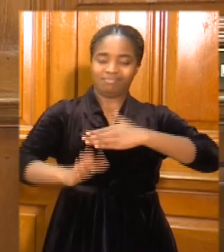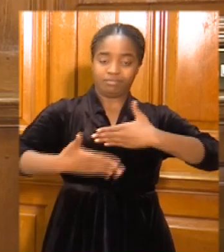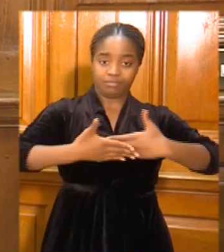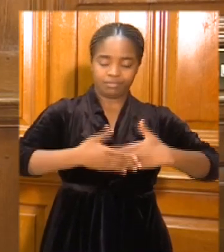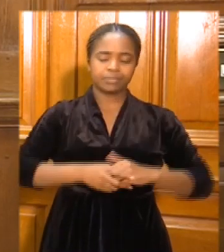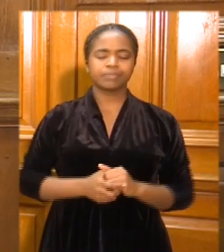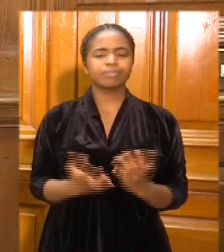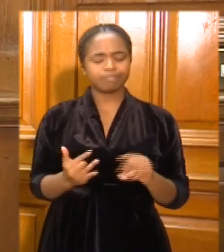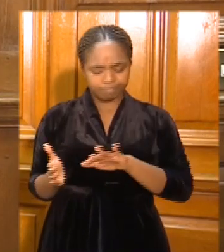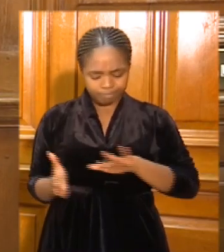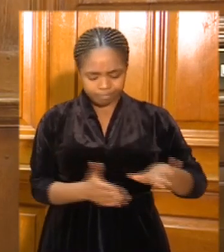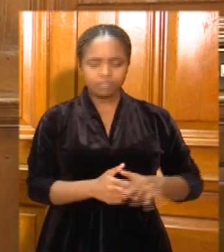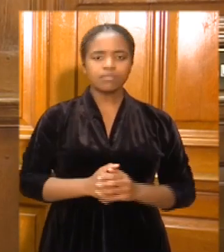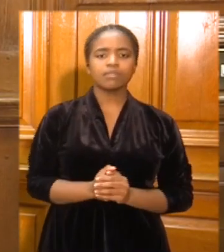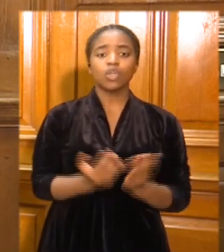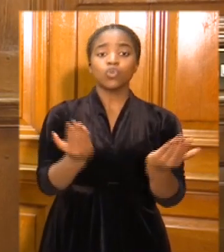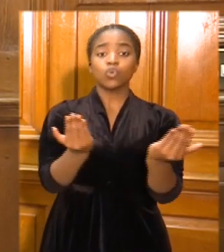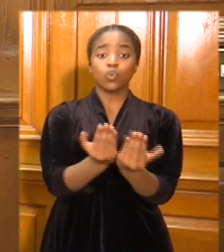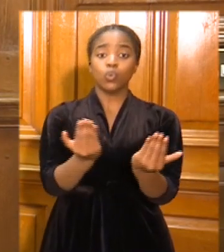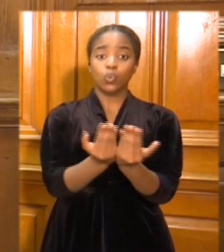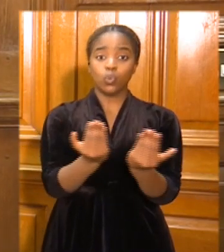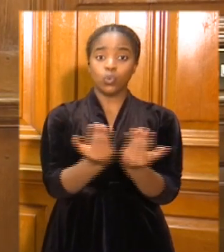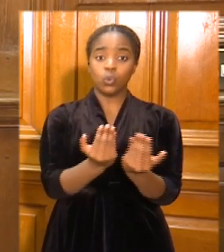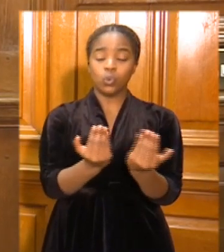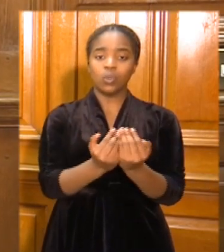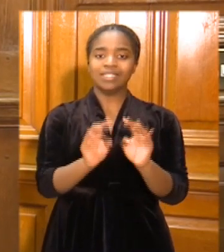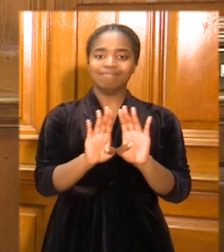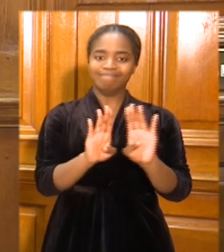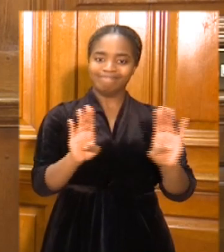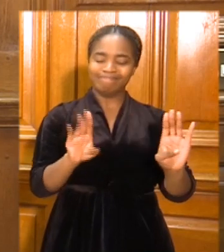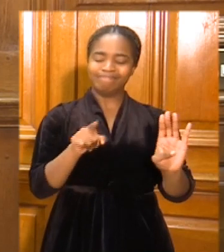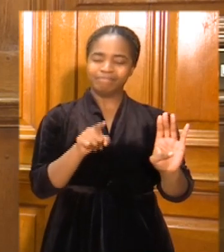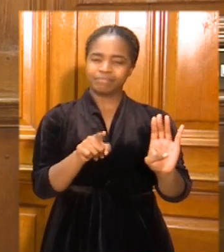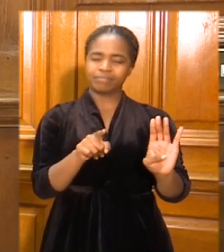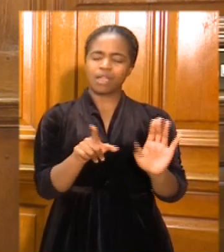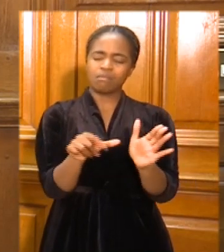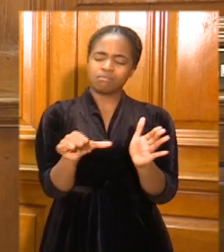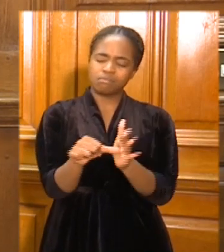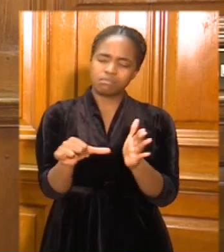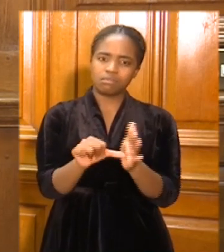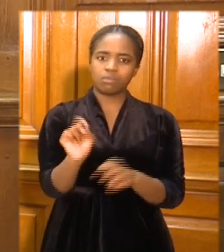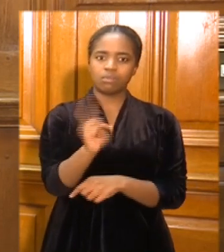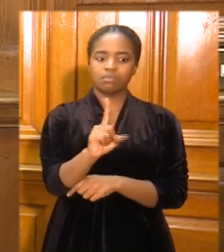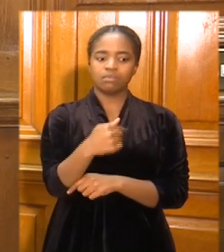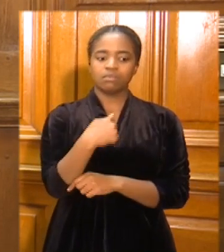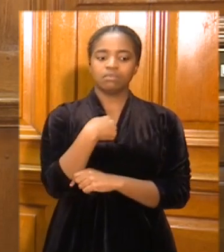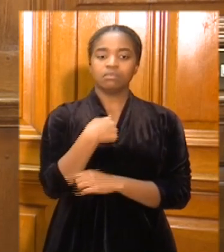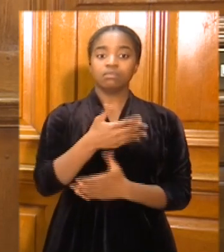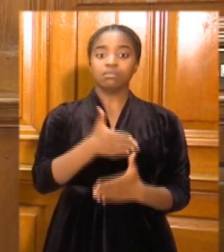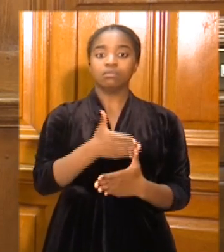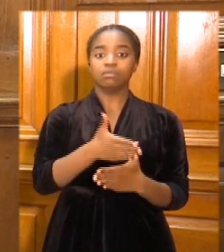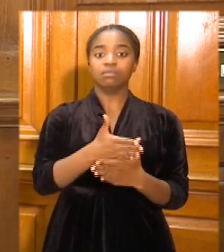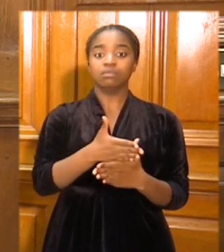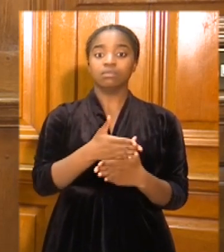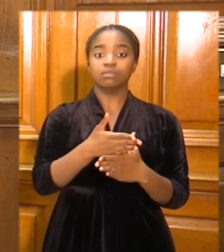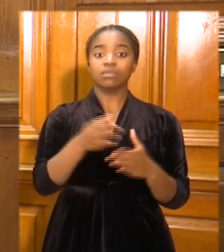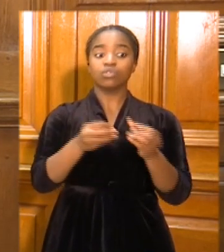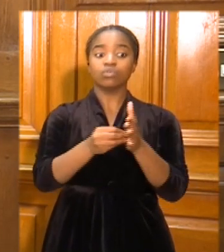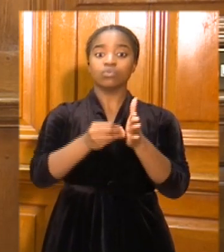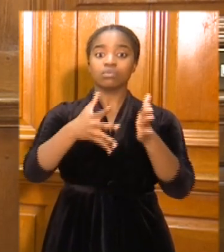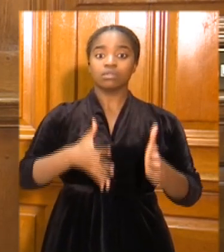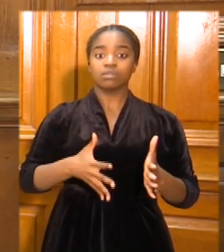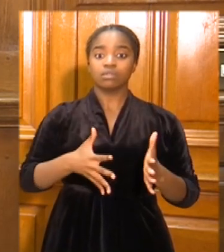schools. Our priority is the health and well-being of learners, students,